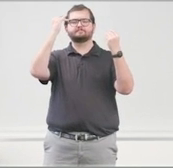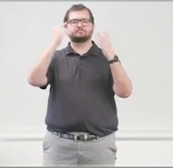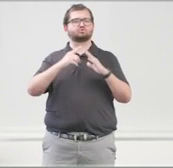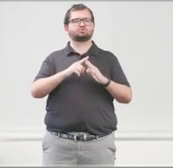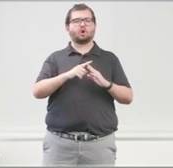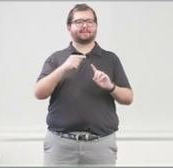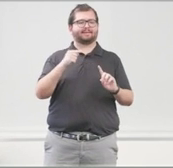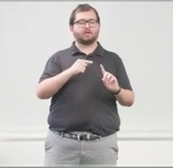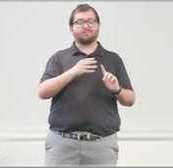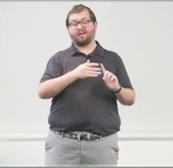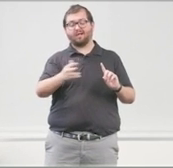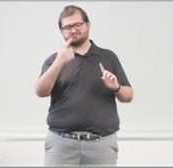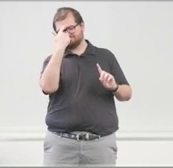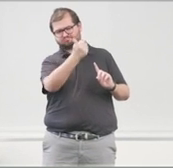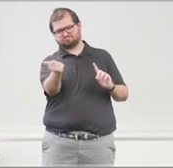with.